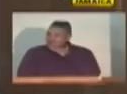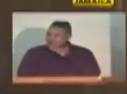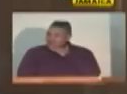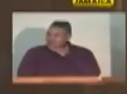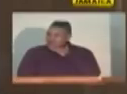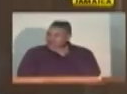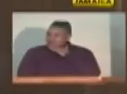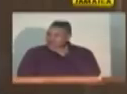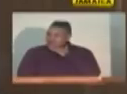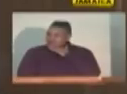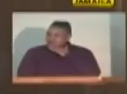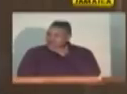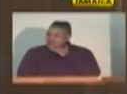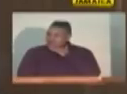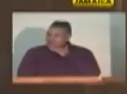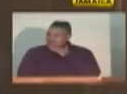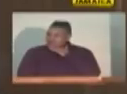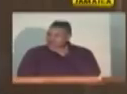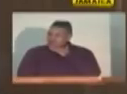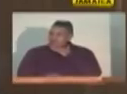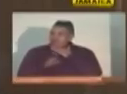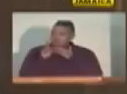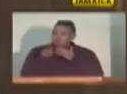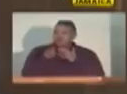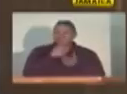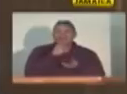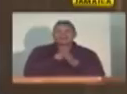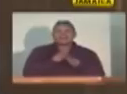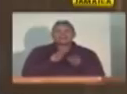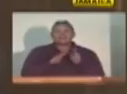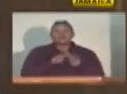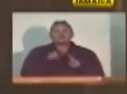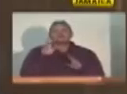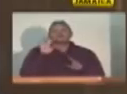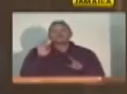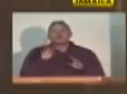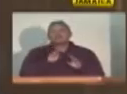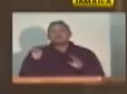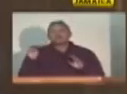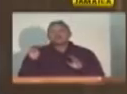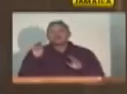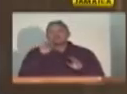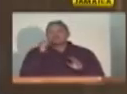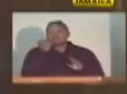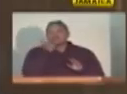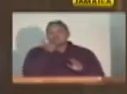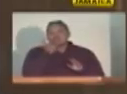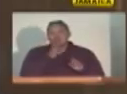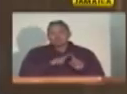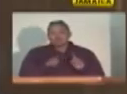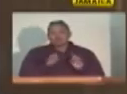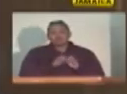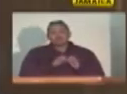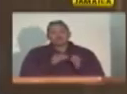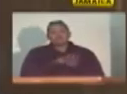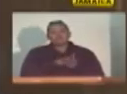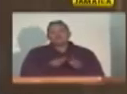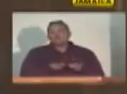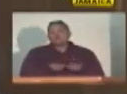$39 million is incorrect. In fact, it's far more than that. That was dispersed. But I will clarify it.